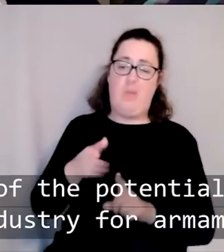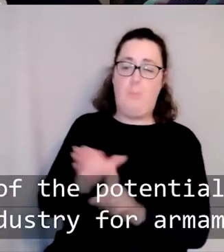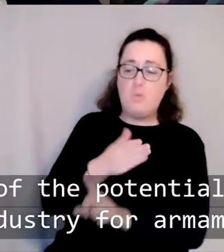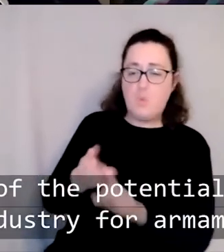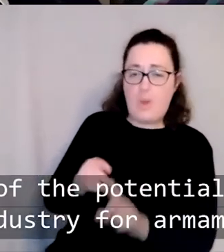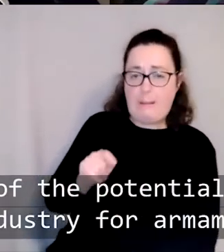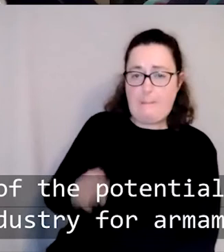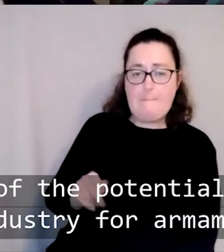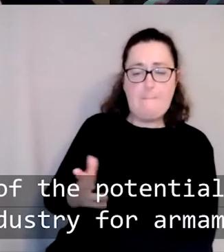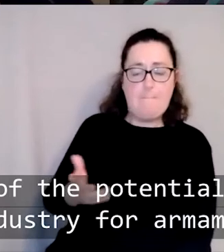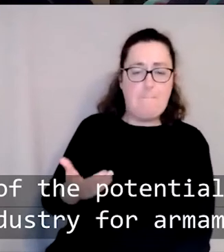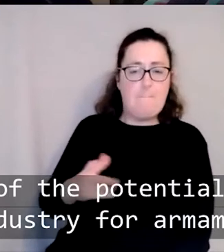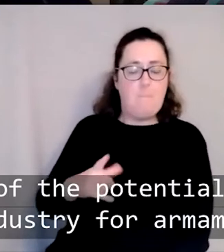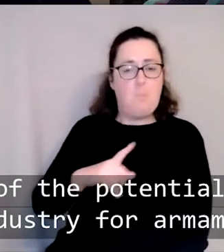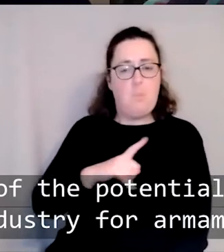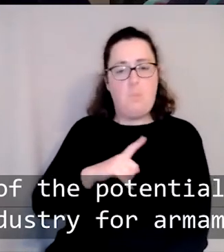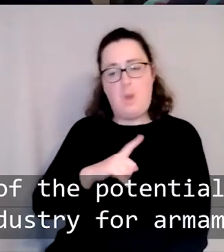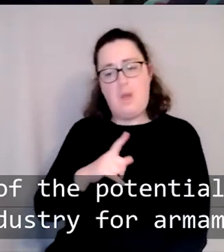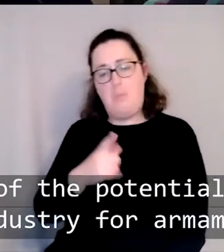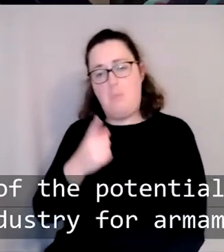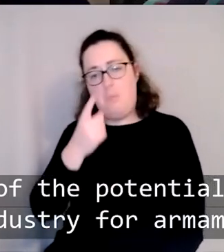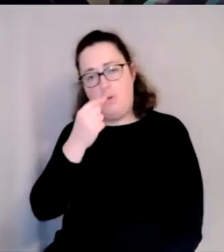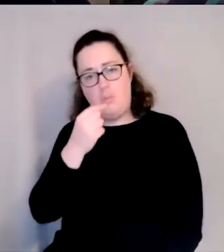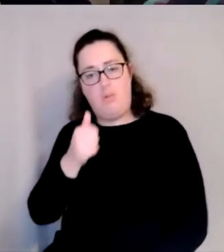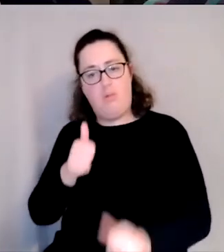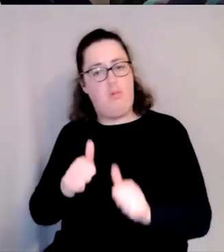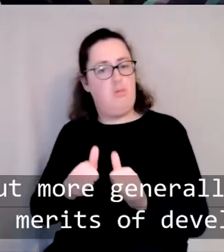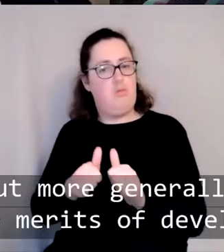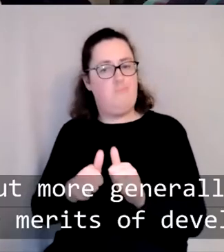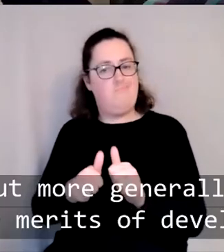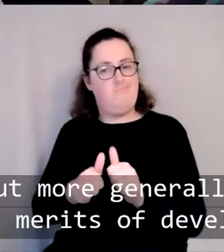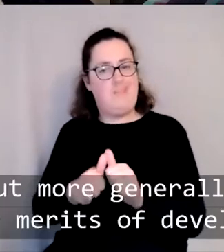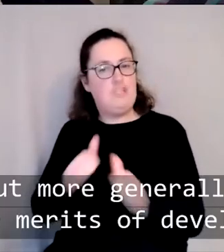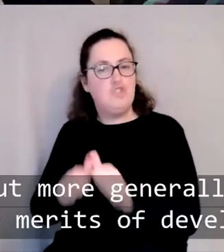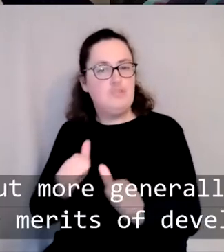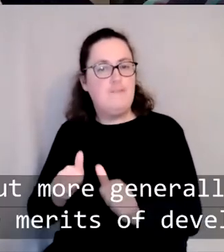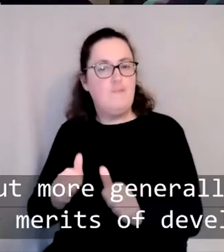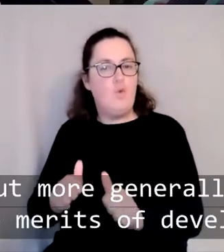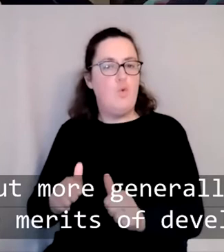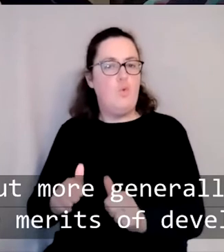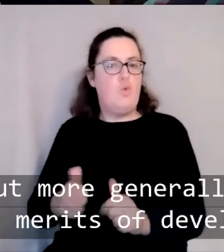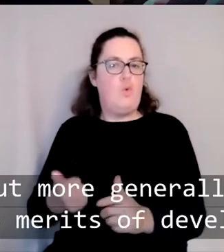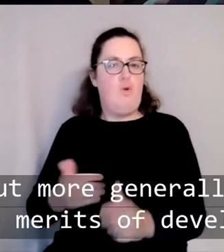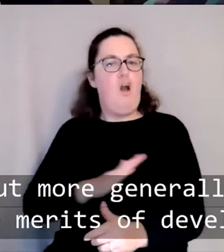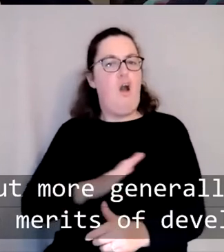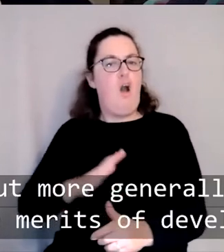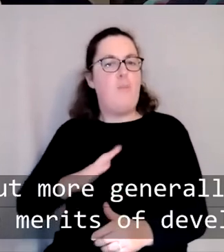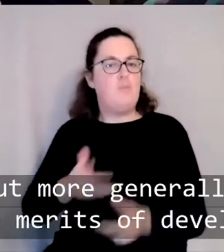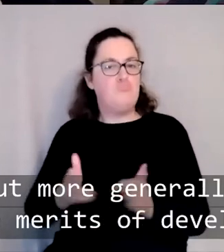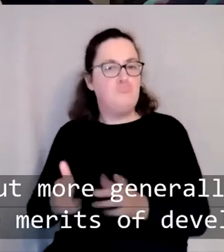of the potential of industry for armaments, but more generally of the merits